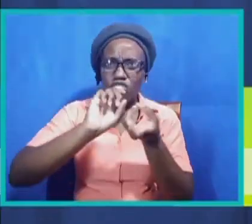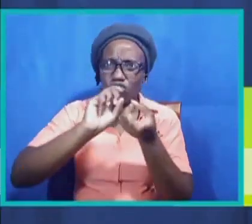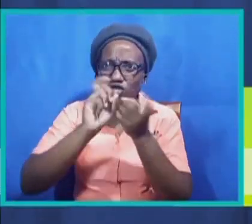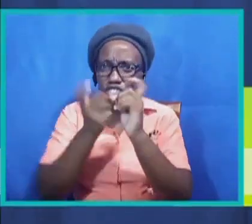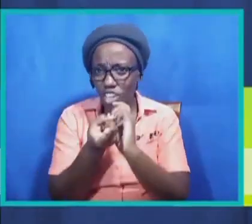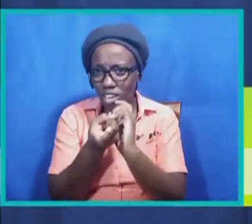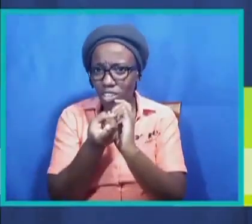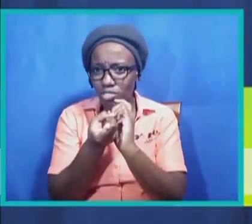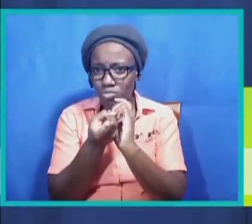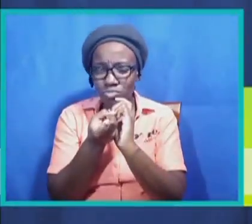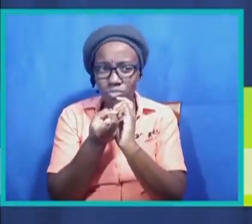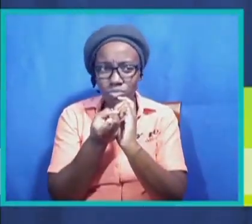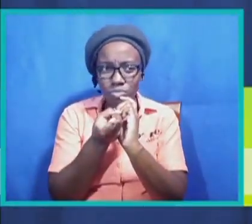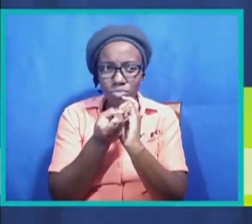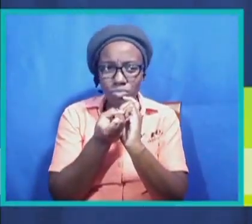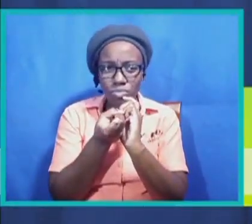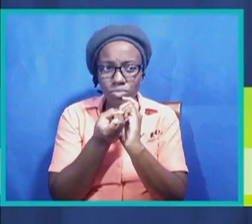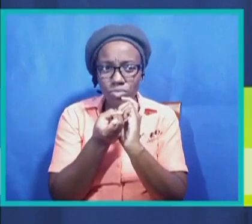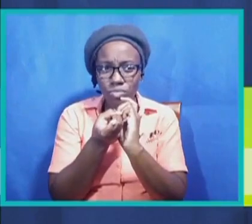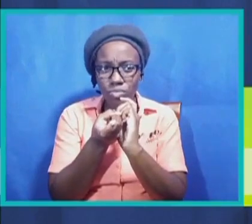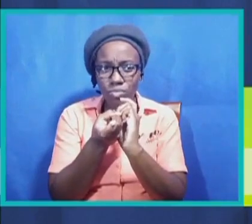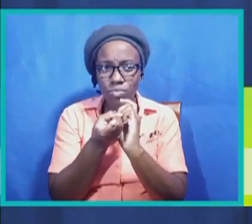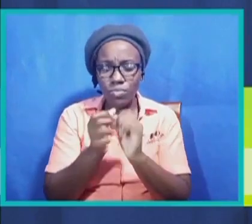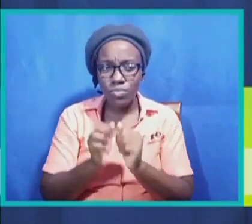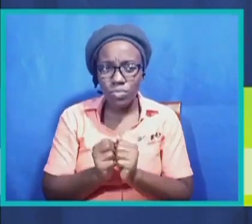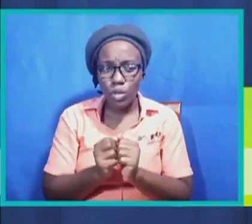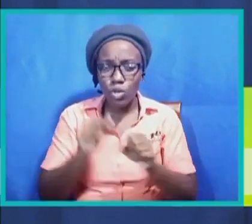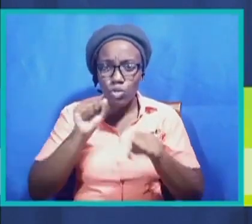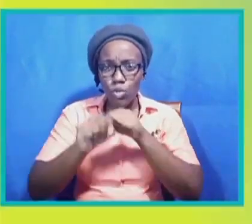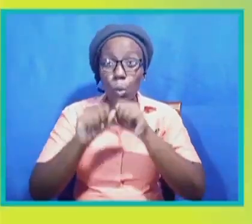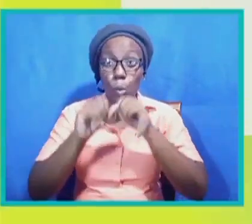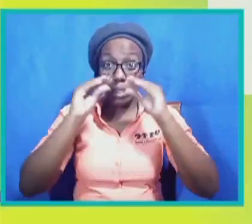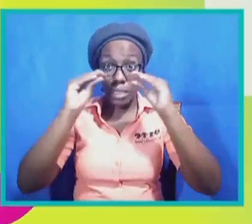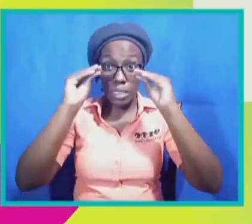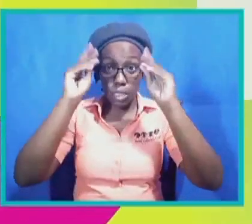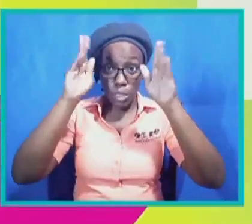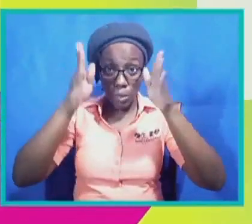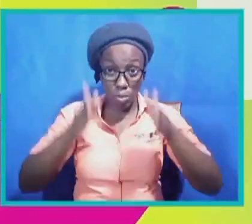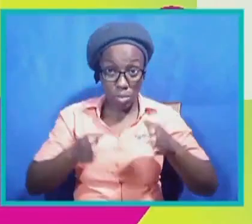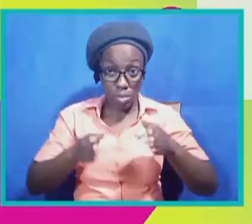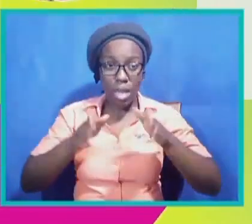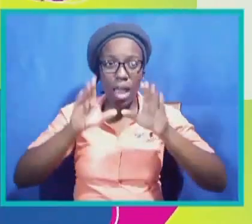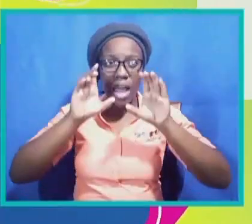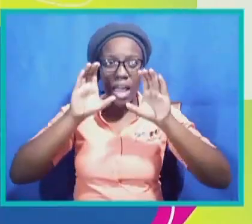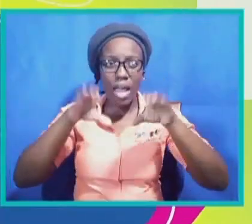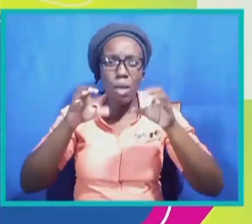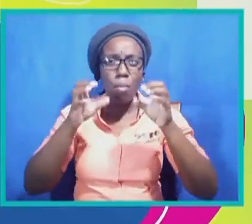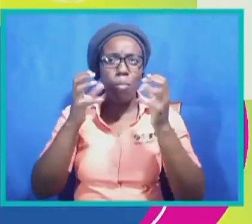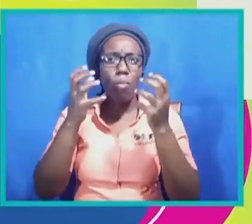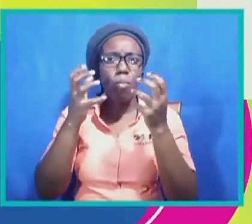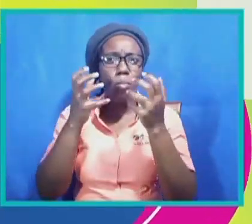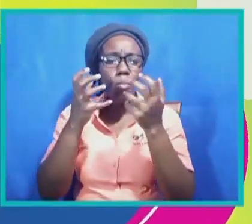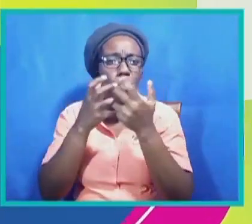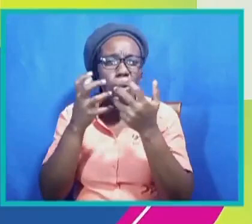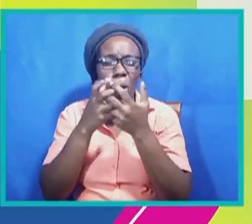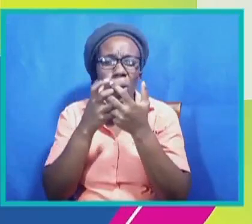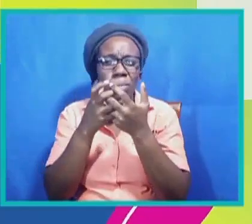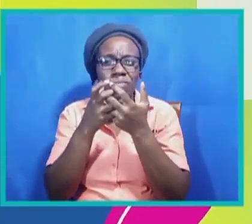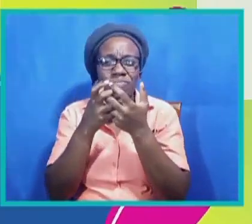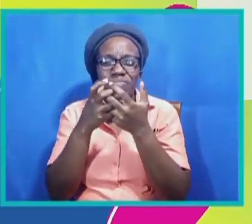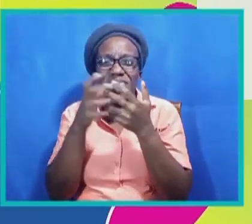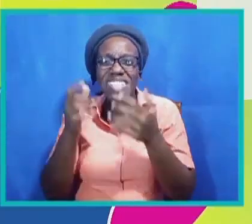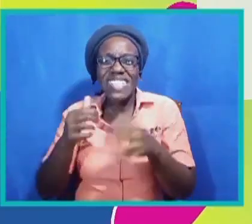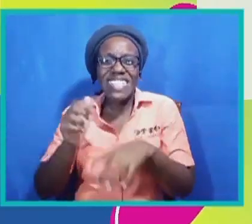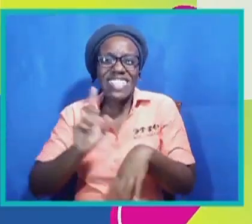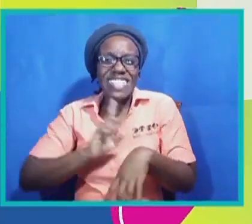assessment so that teachers can be more creative with the subjects and the way that they are in dealing with learning, as well as